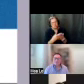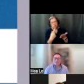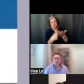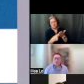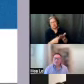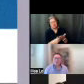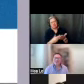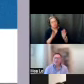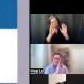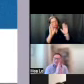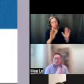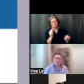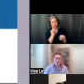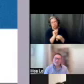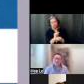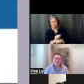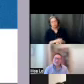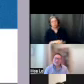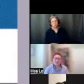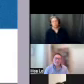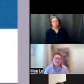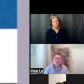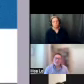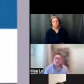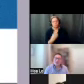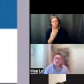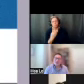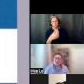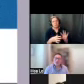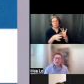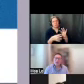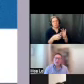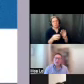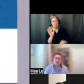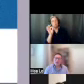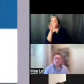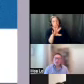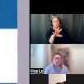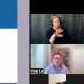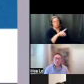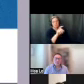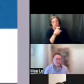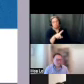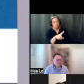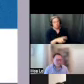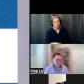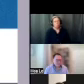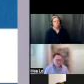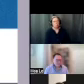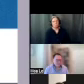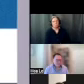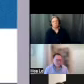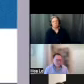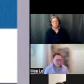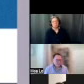done. Curious. One thing I'd like to add that I'd like to pose a question is that the first